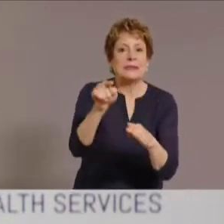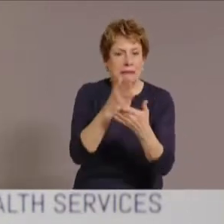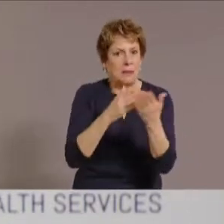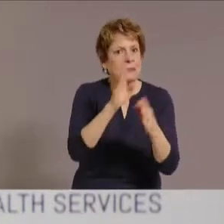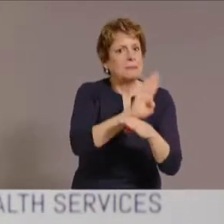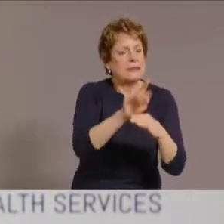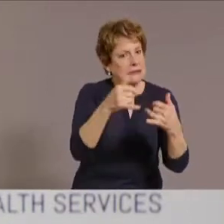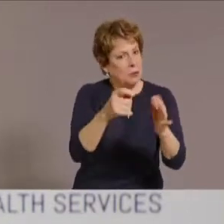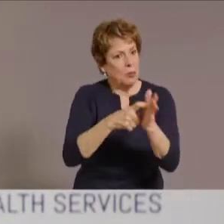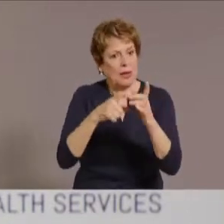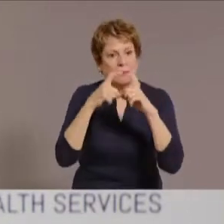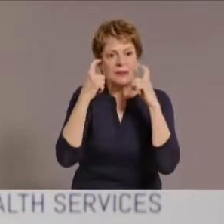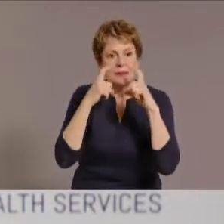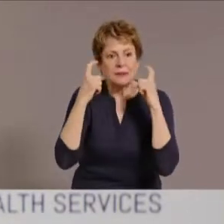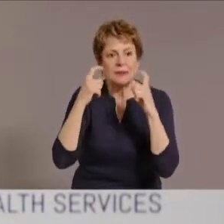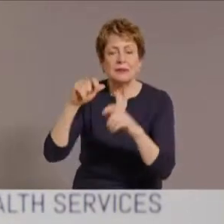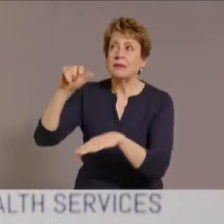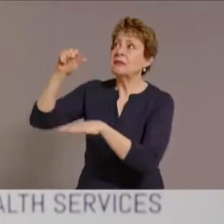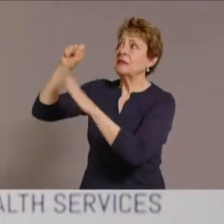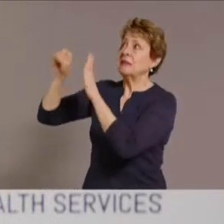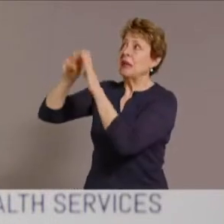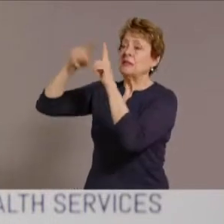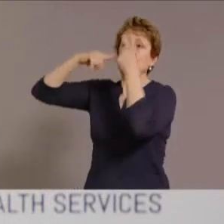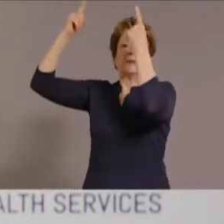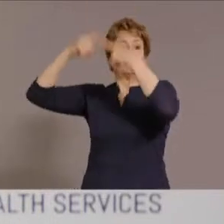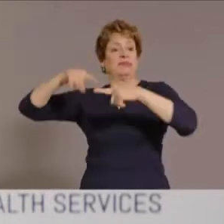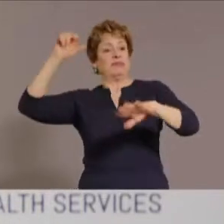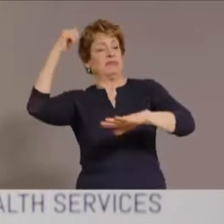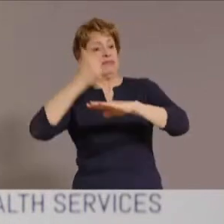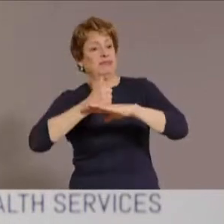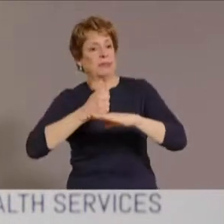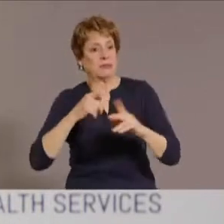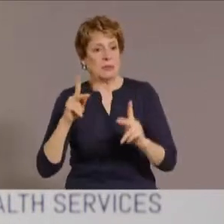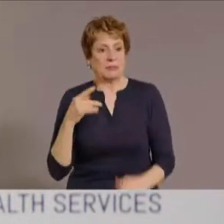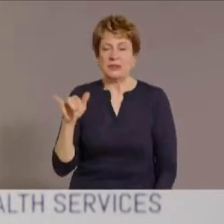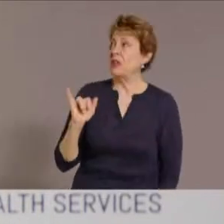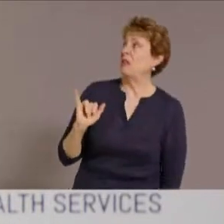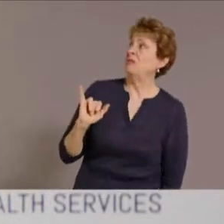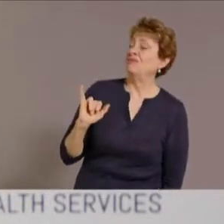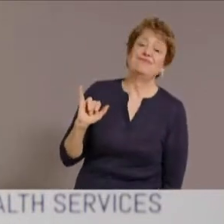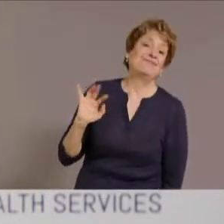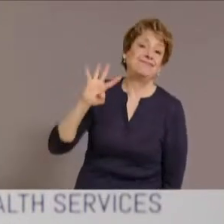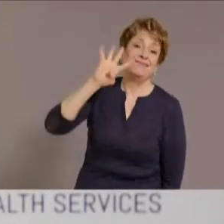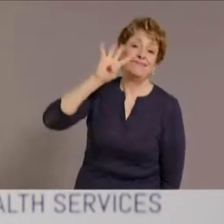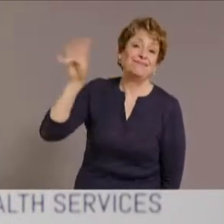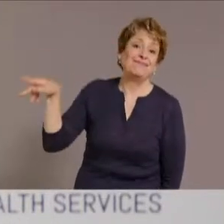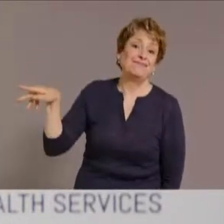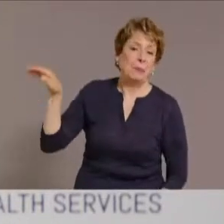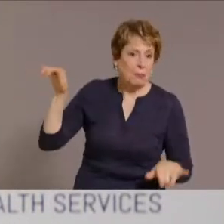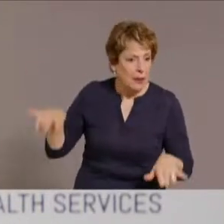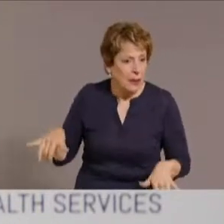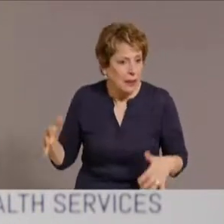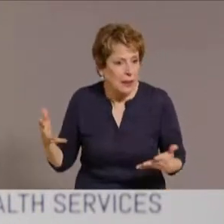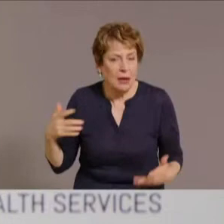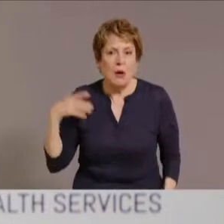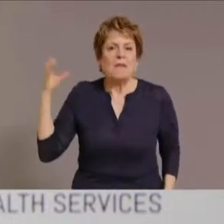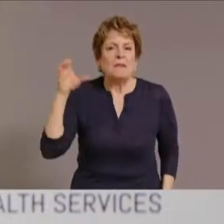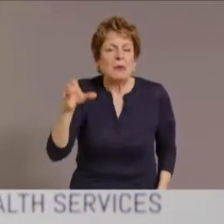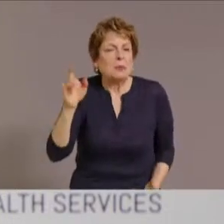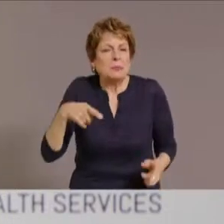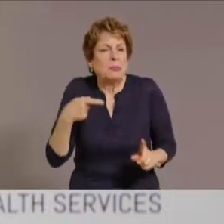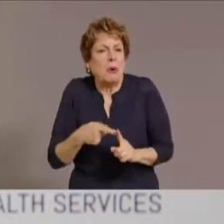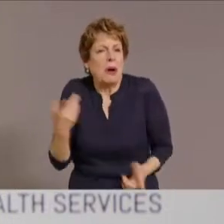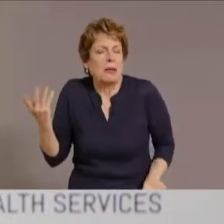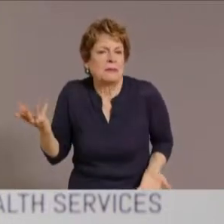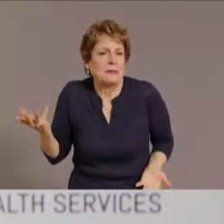and the requirements, individuals were not wearing masks, and it was not being enforced except at the types of facilities, those